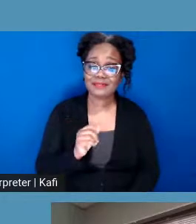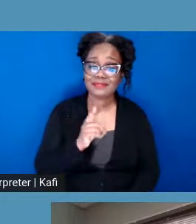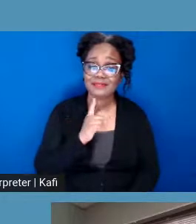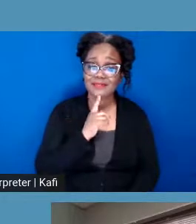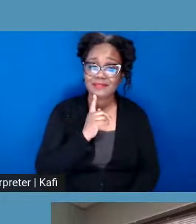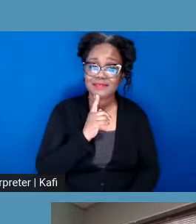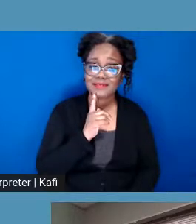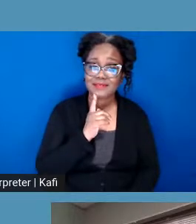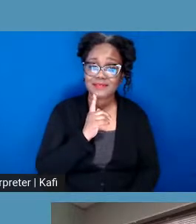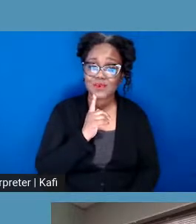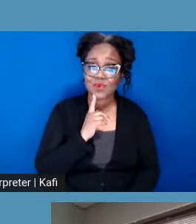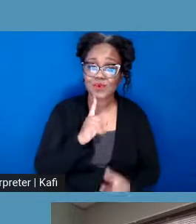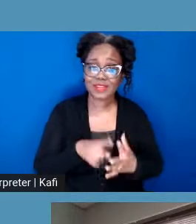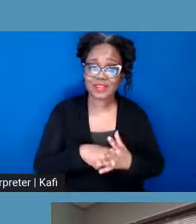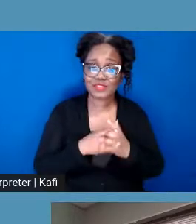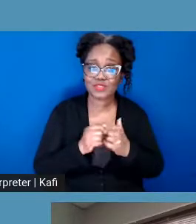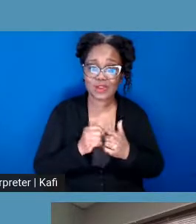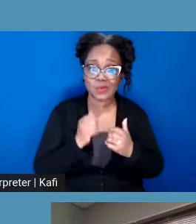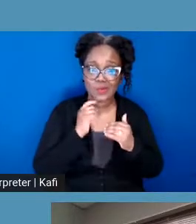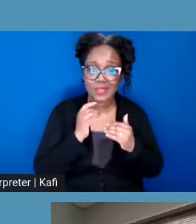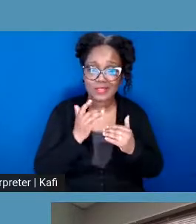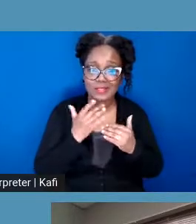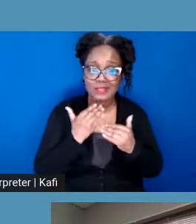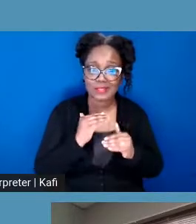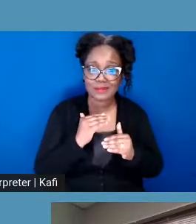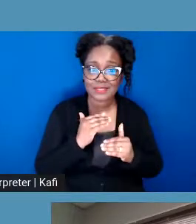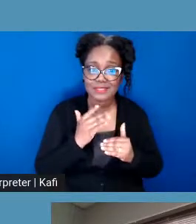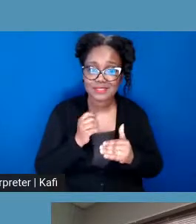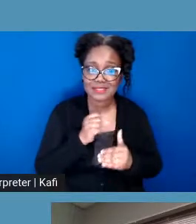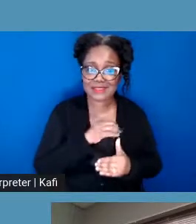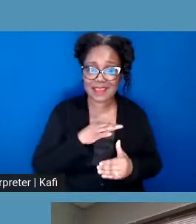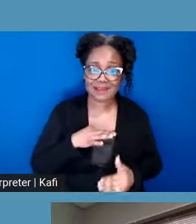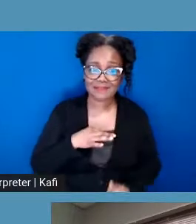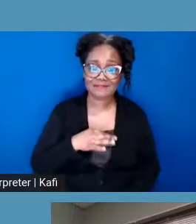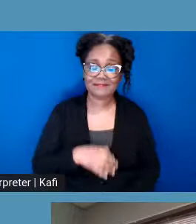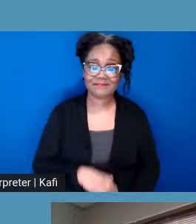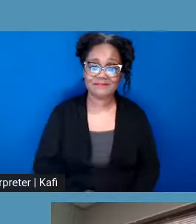getting started with this with a limited staff? No,